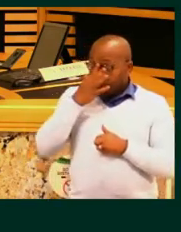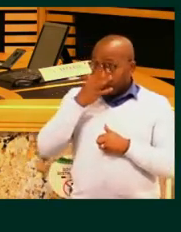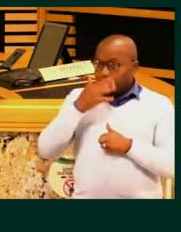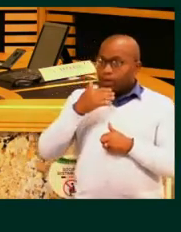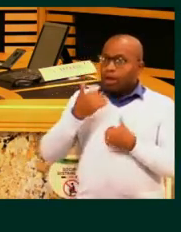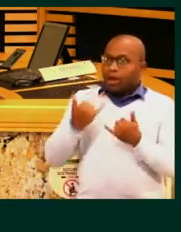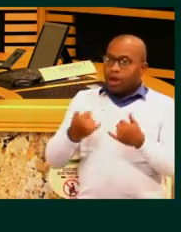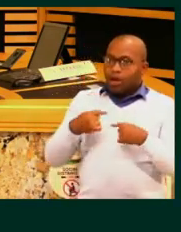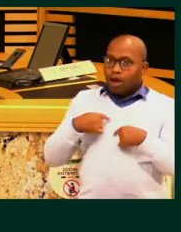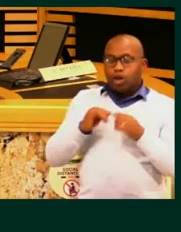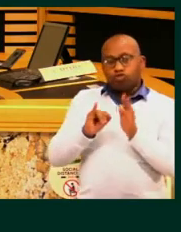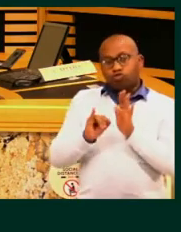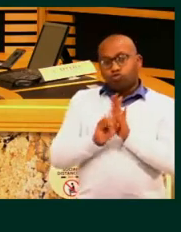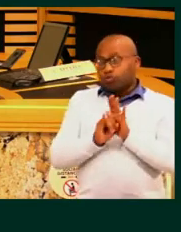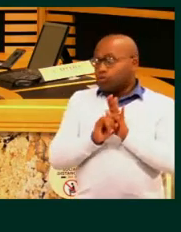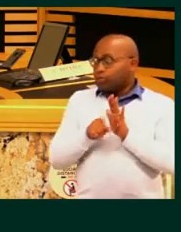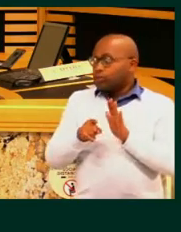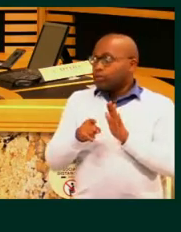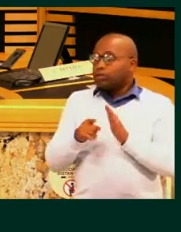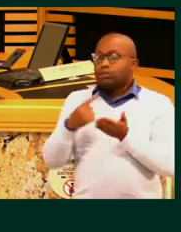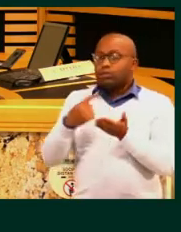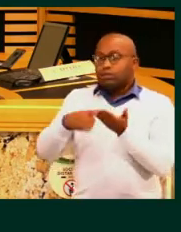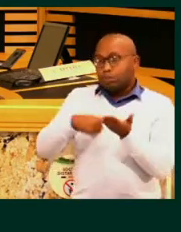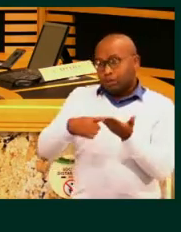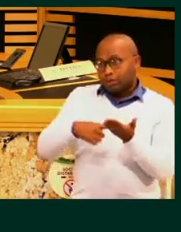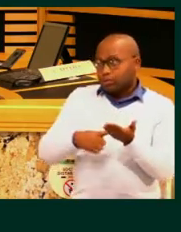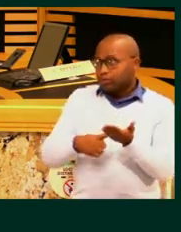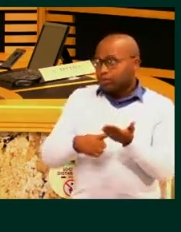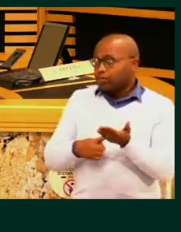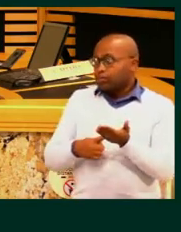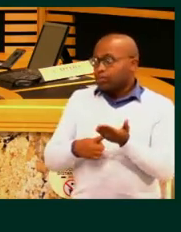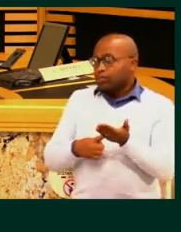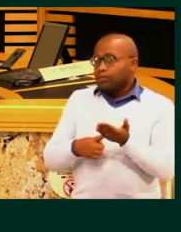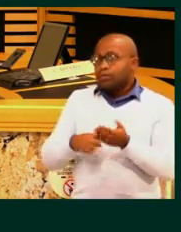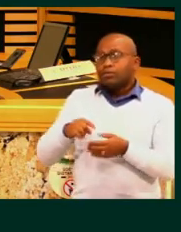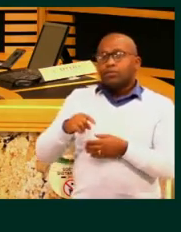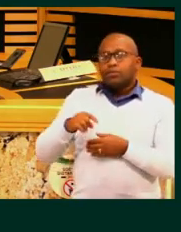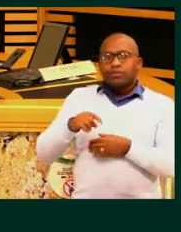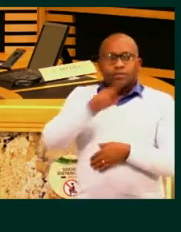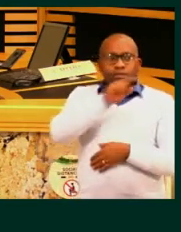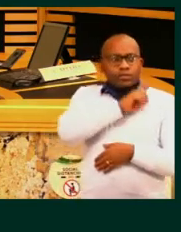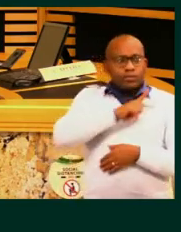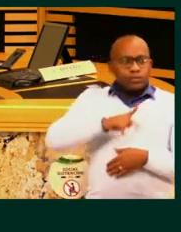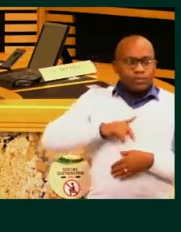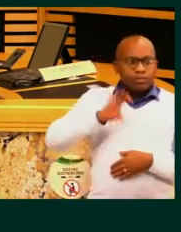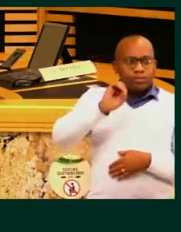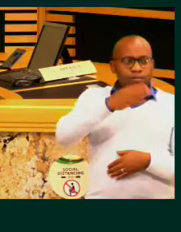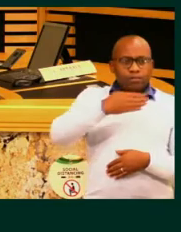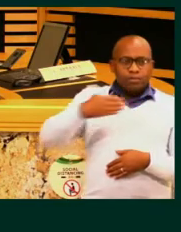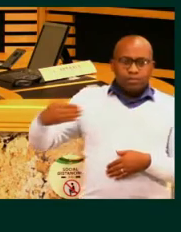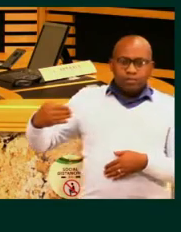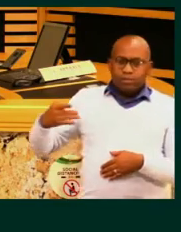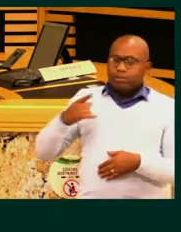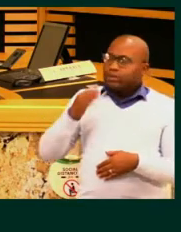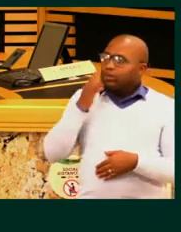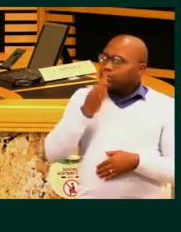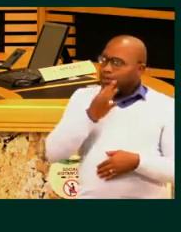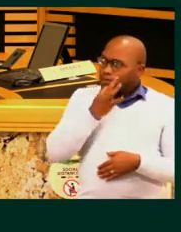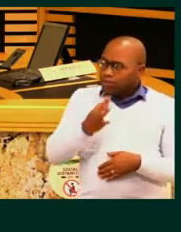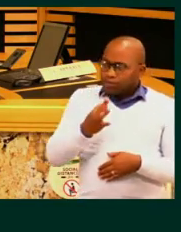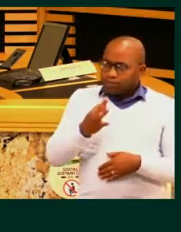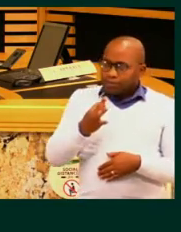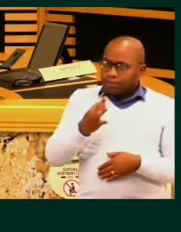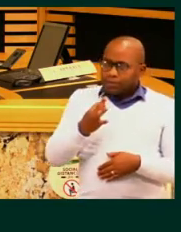debate by saying that one minute left Obama we know that Barack Obama said this I refuse to